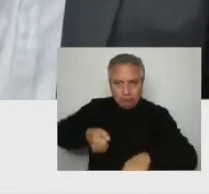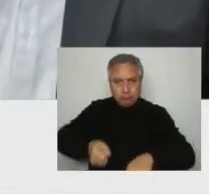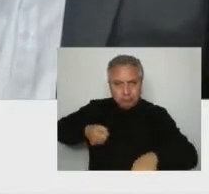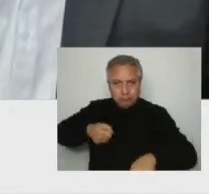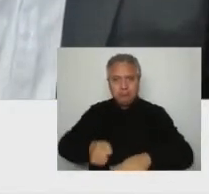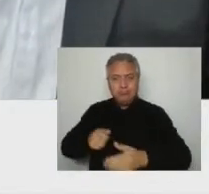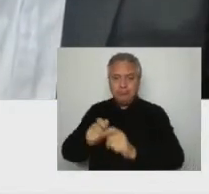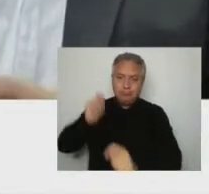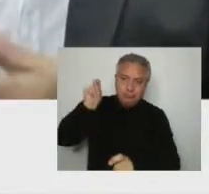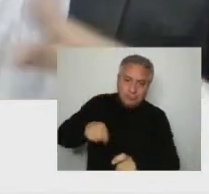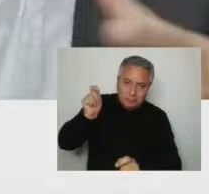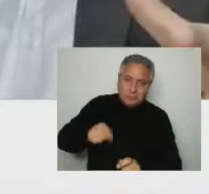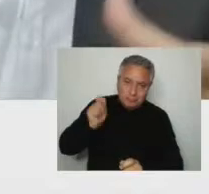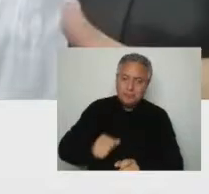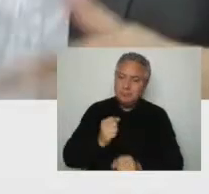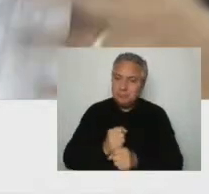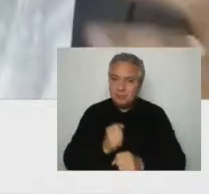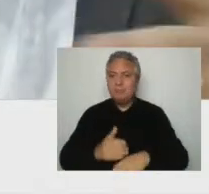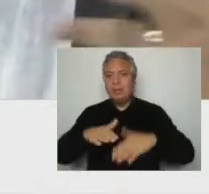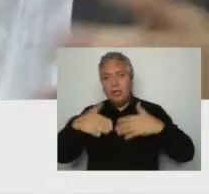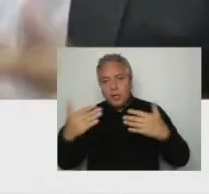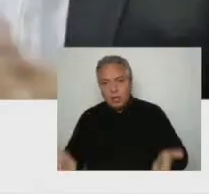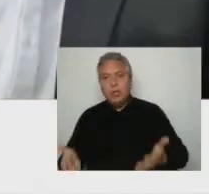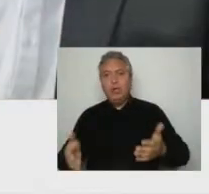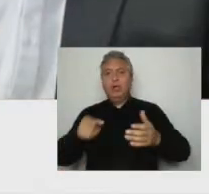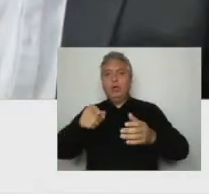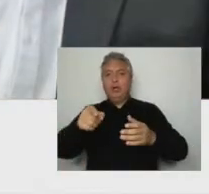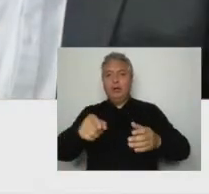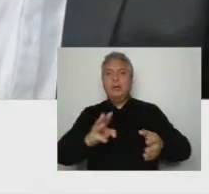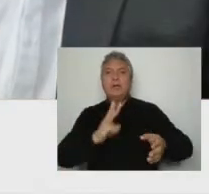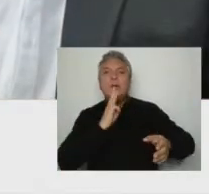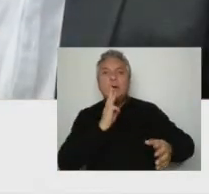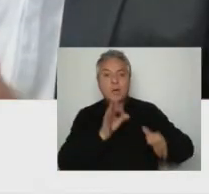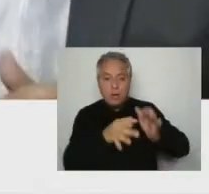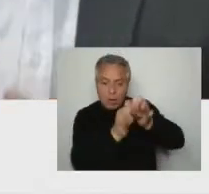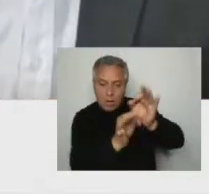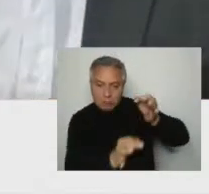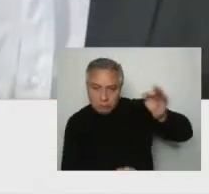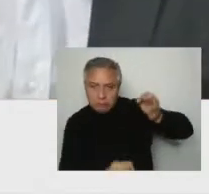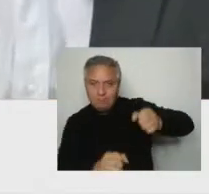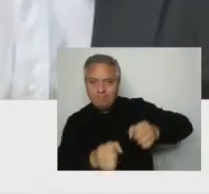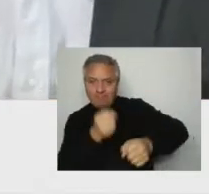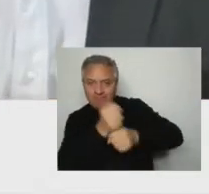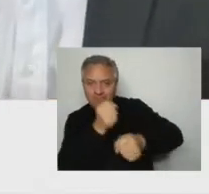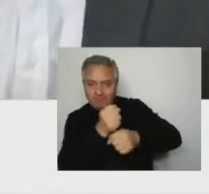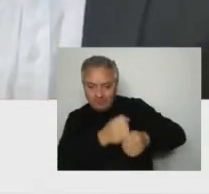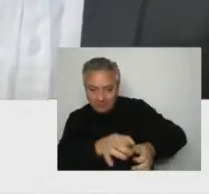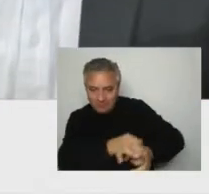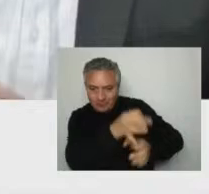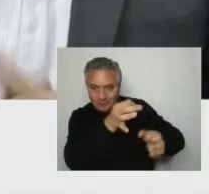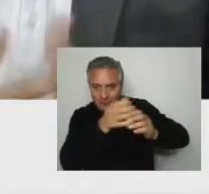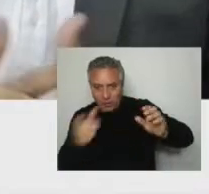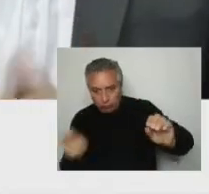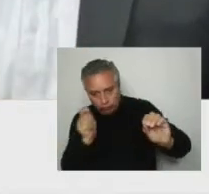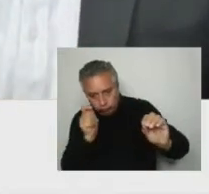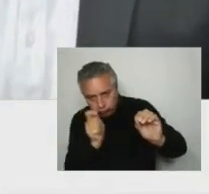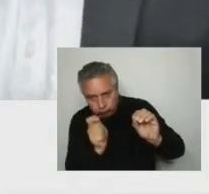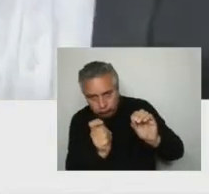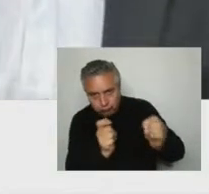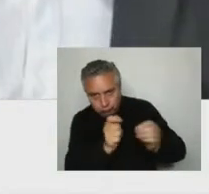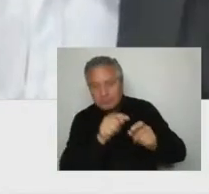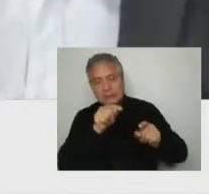general services such as carpenters, sexual workers, household workers, again, chefs or